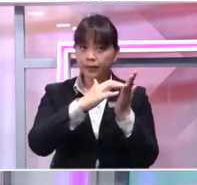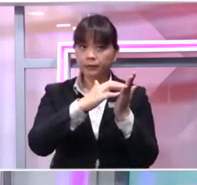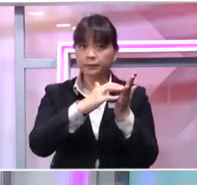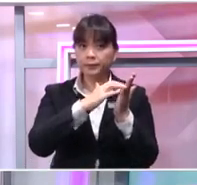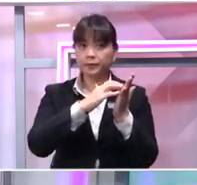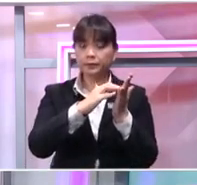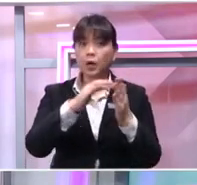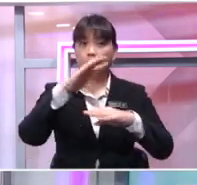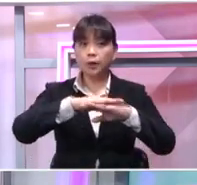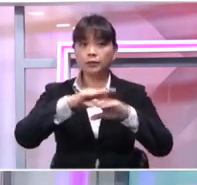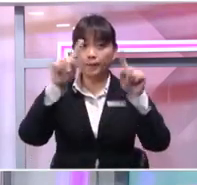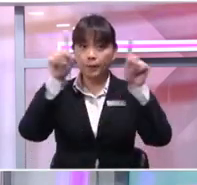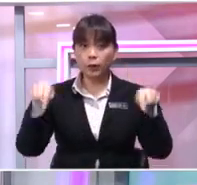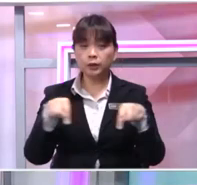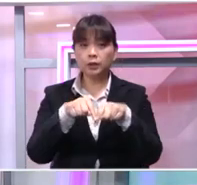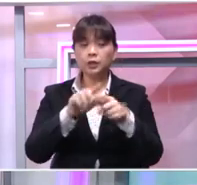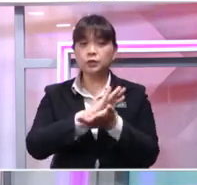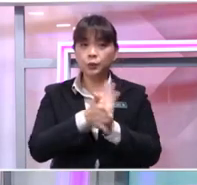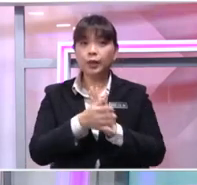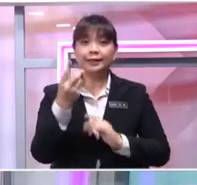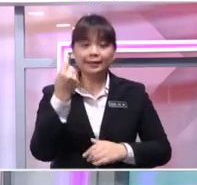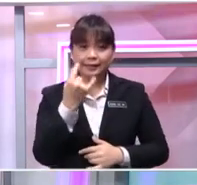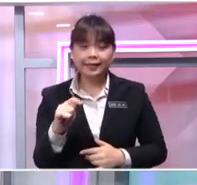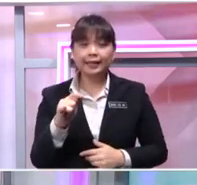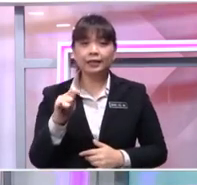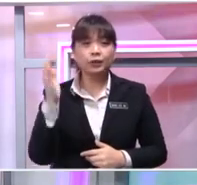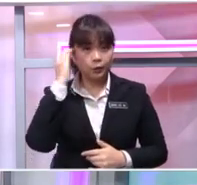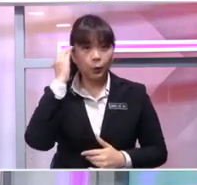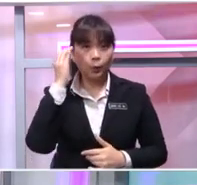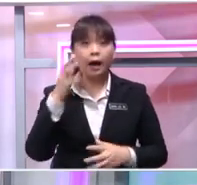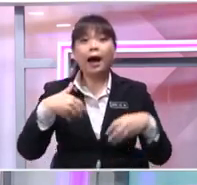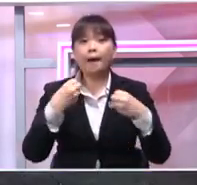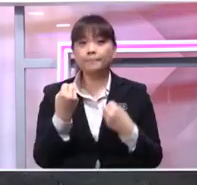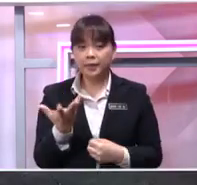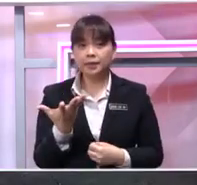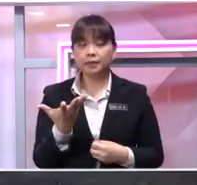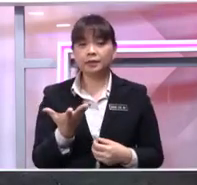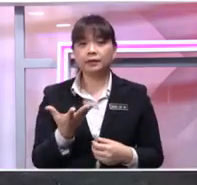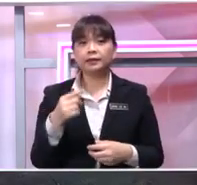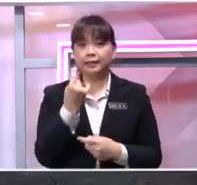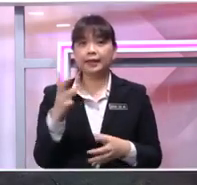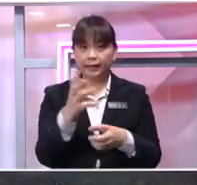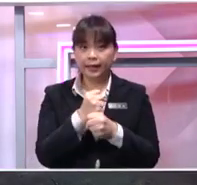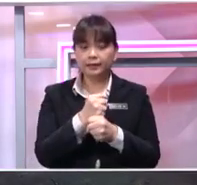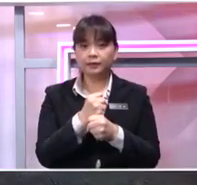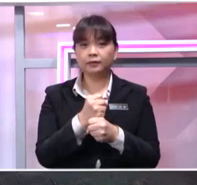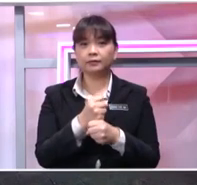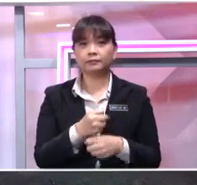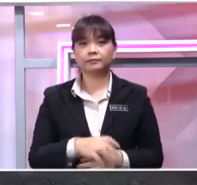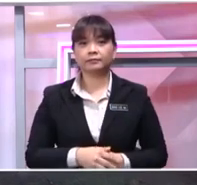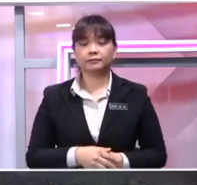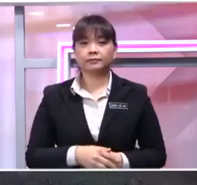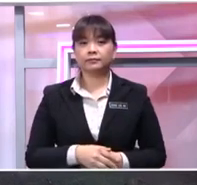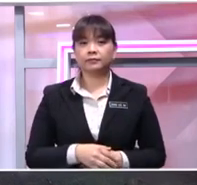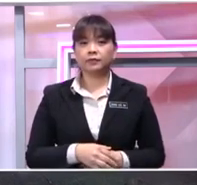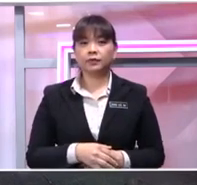feel how many reward they already got. I see. Okay, let's go to okay, the next question. What do you